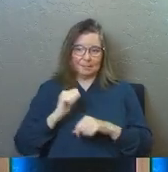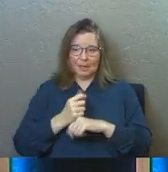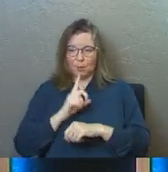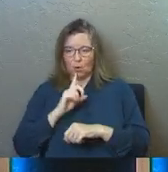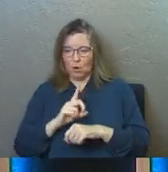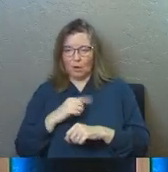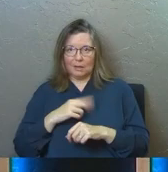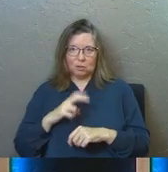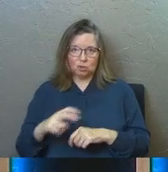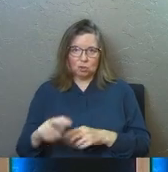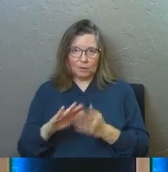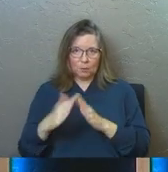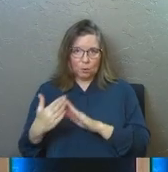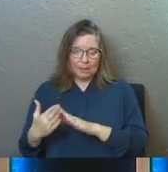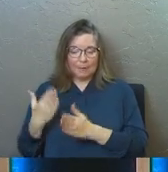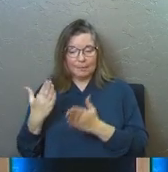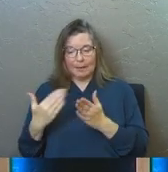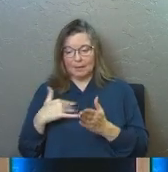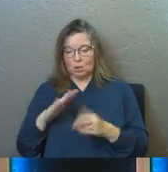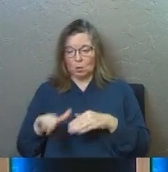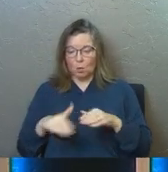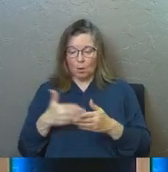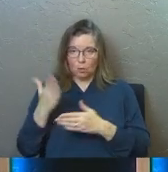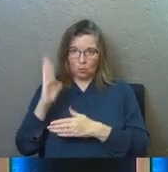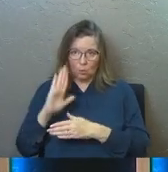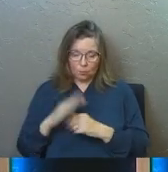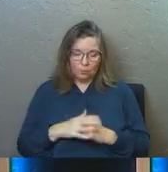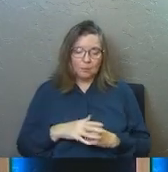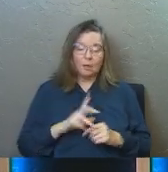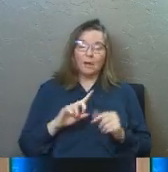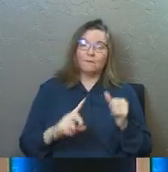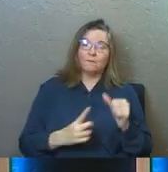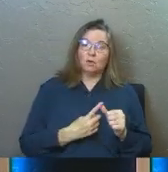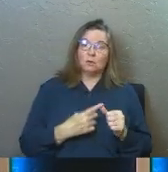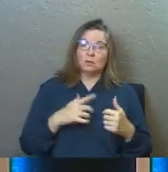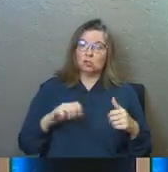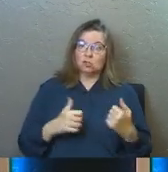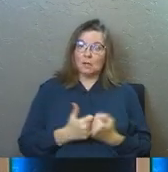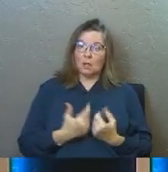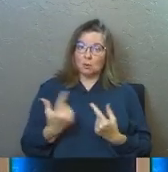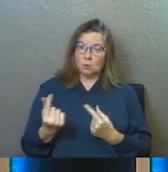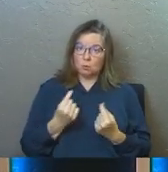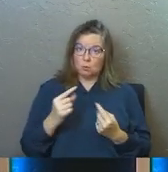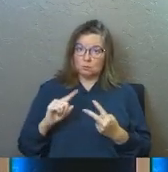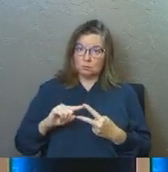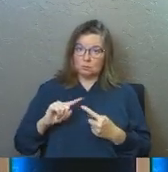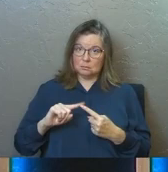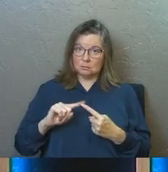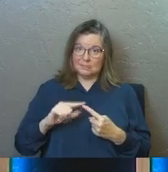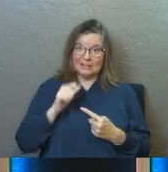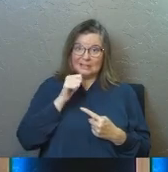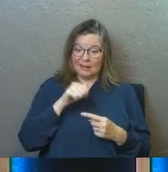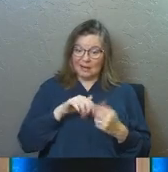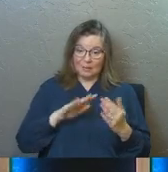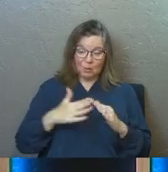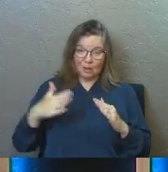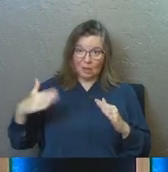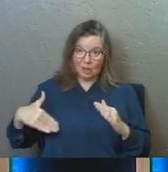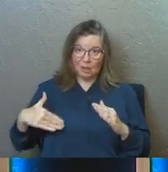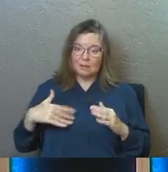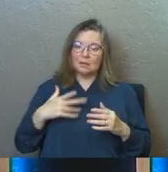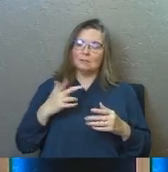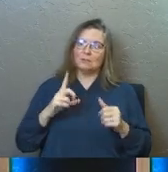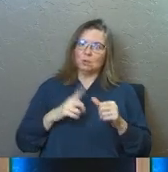you are in this journey of community and maybe even your walk with the Lord. But the first thing I want to challenge all of us to do is if we're not into community,